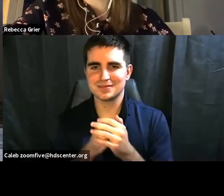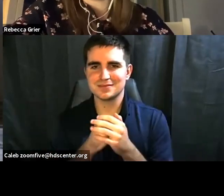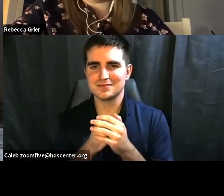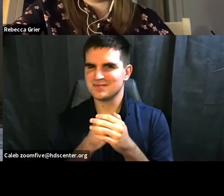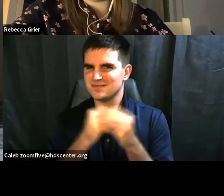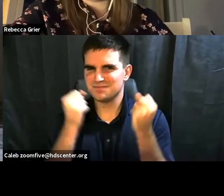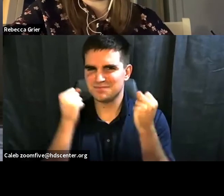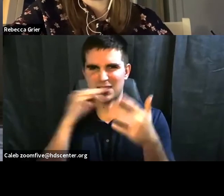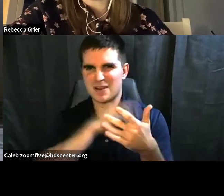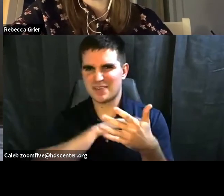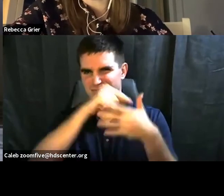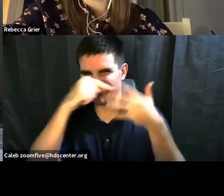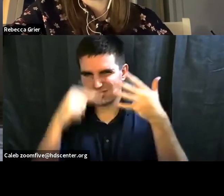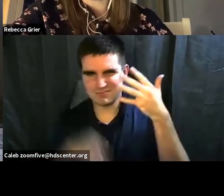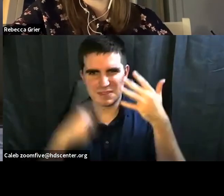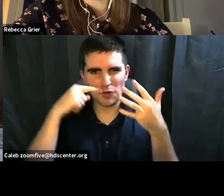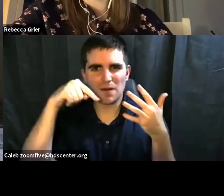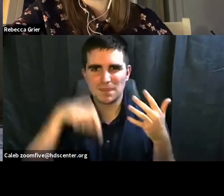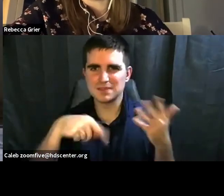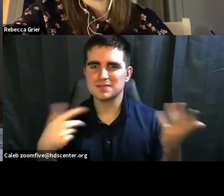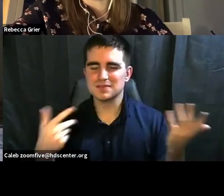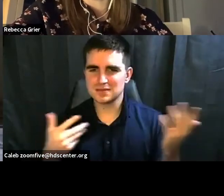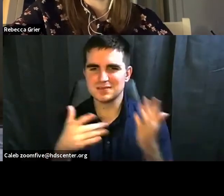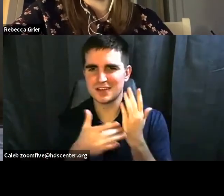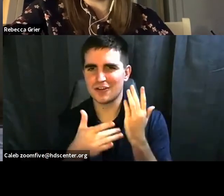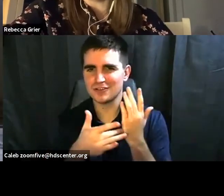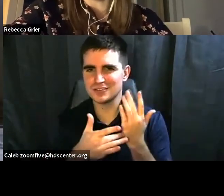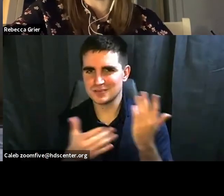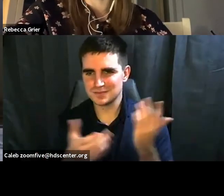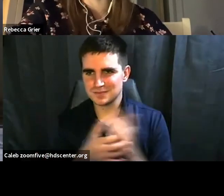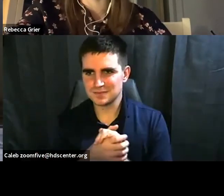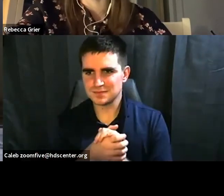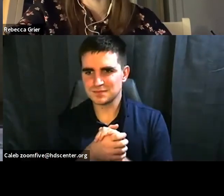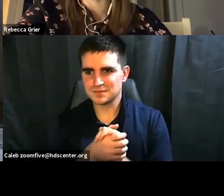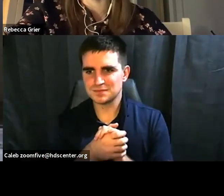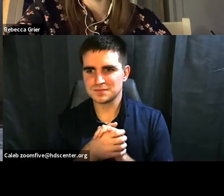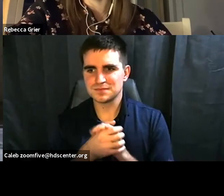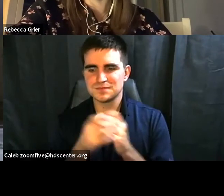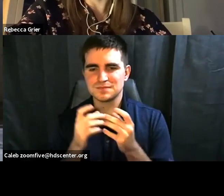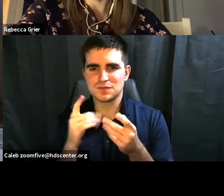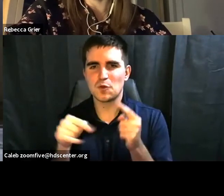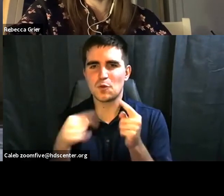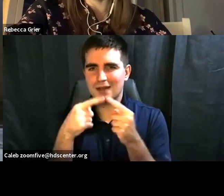tons of benefits for this technology when it comes to fruition.